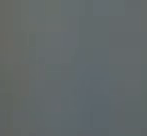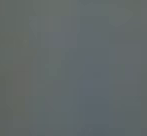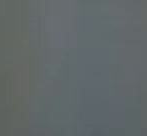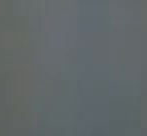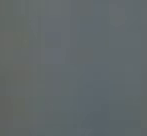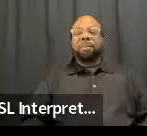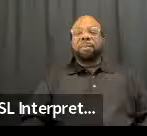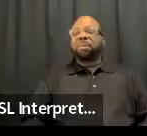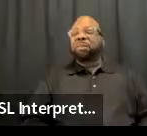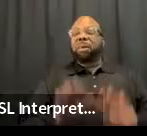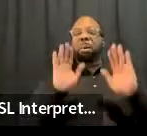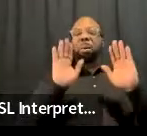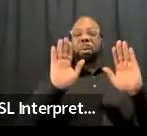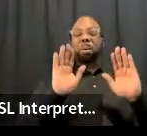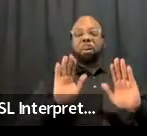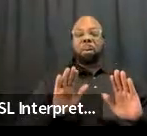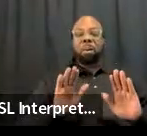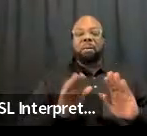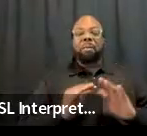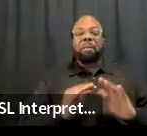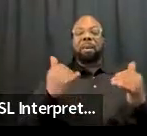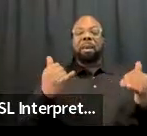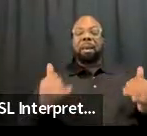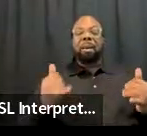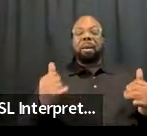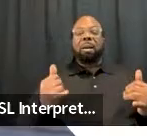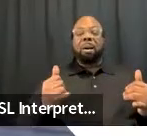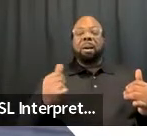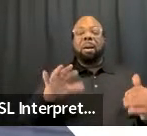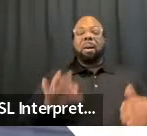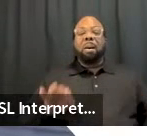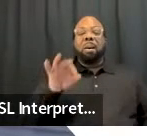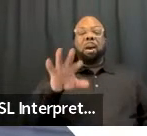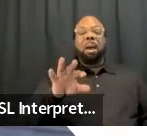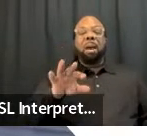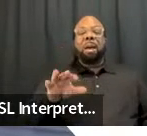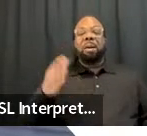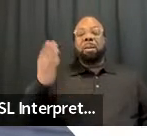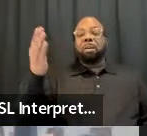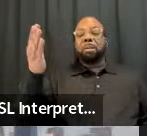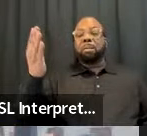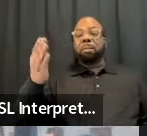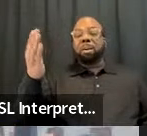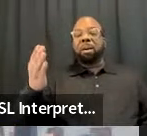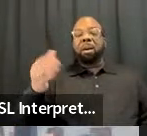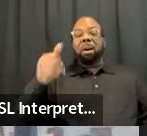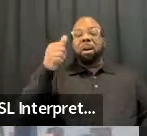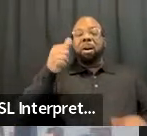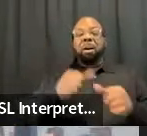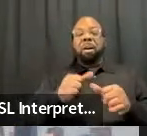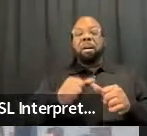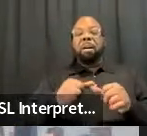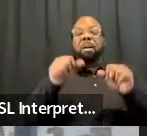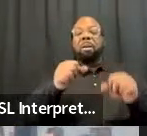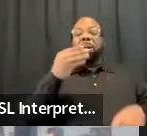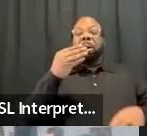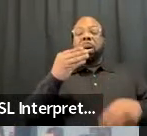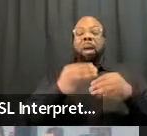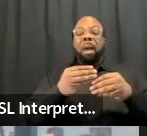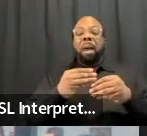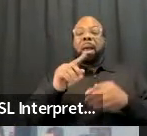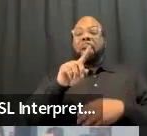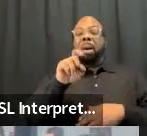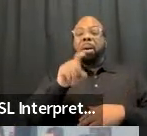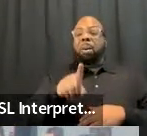Okay, great. So now we're going to go into the actual presentation. And remember, you can add questions